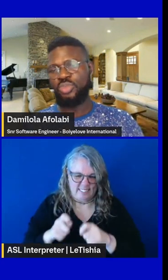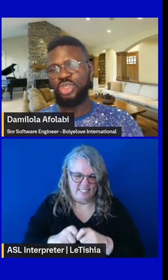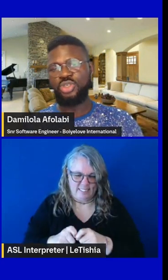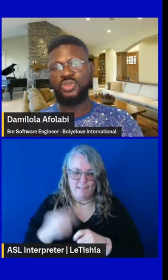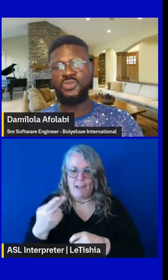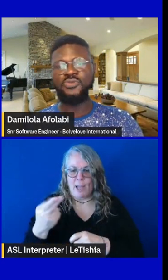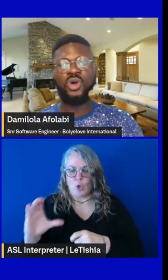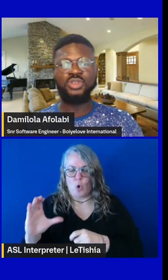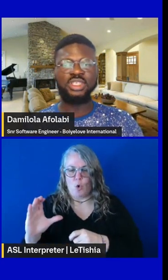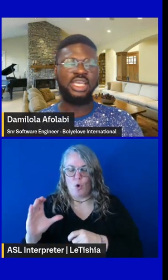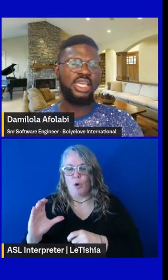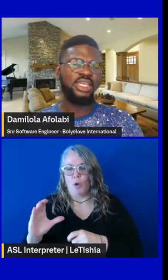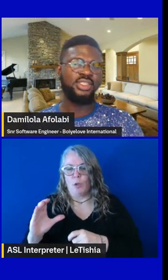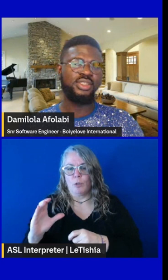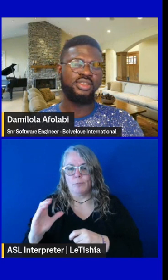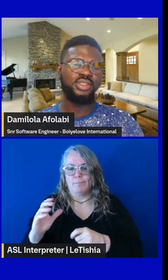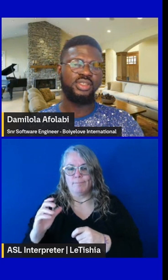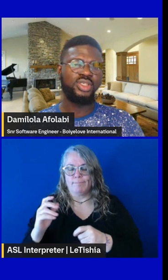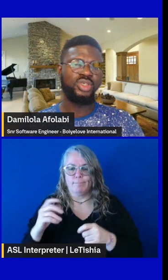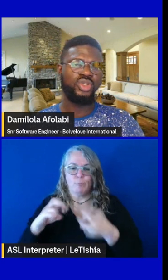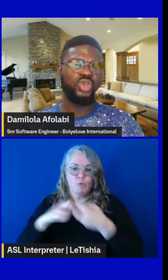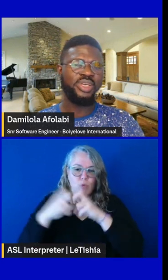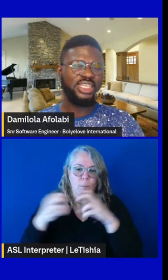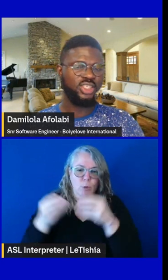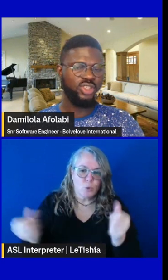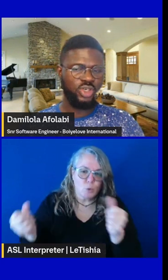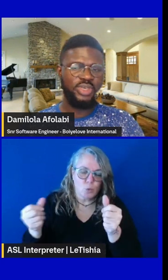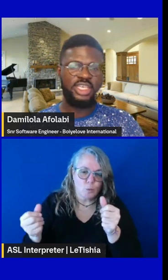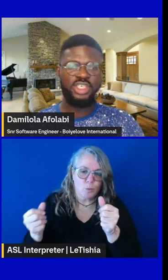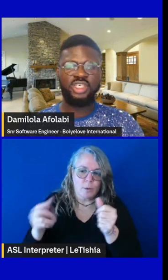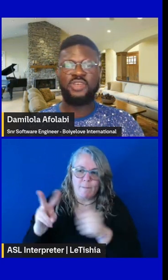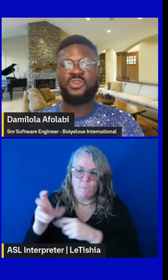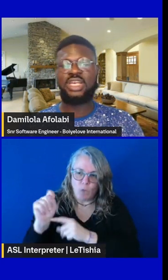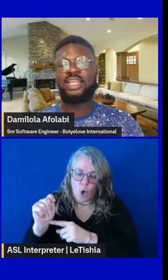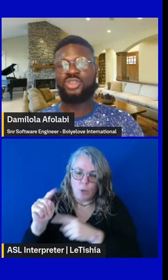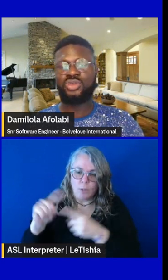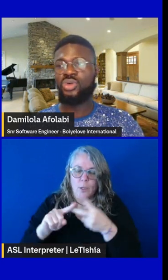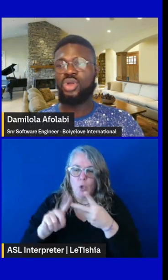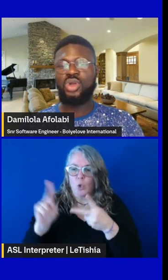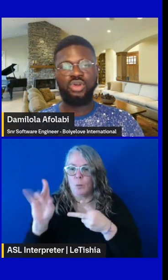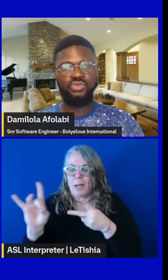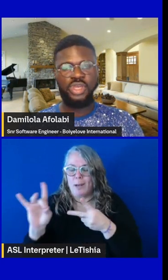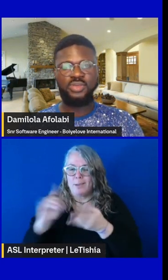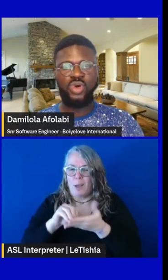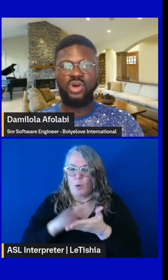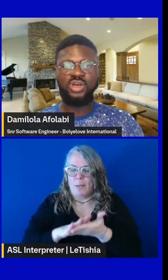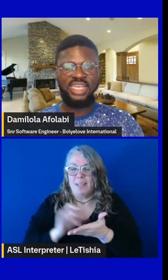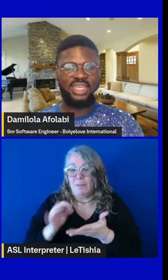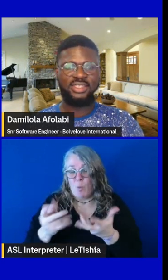HashiCorp's troubleshoot Vault in Kubernetes documentation if you'd like to